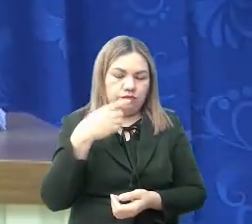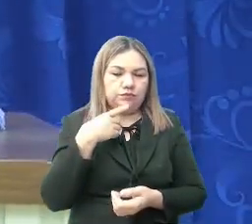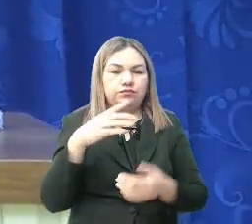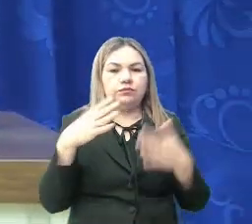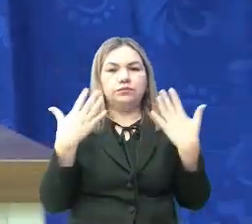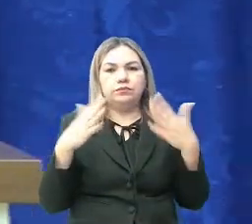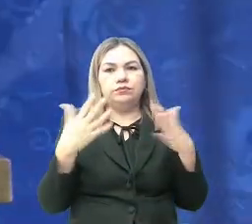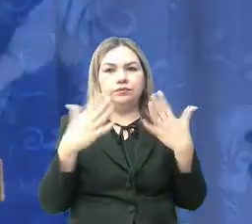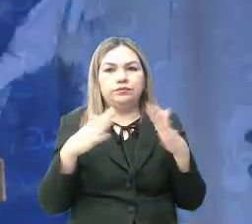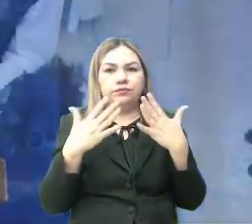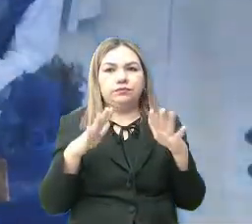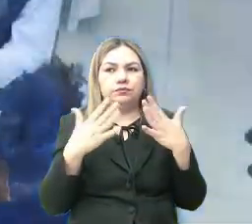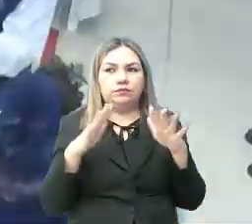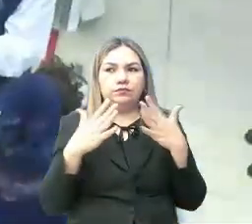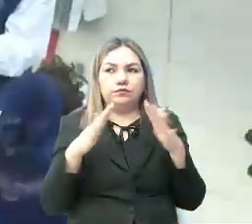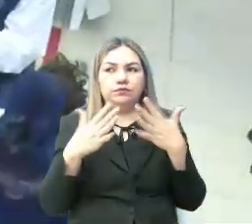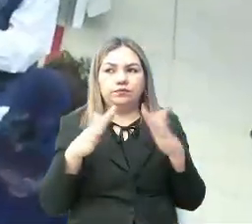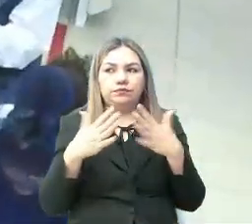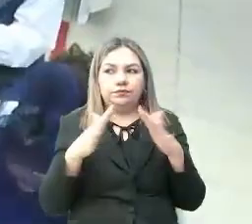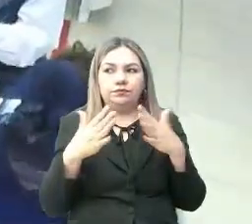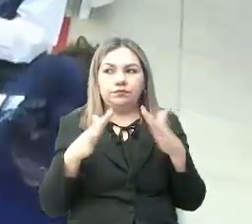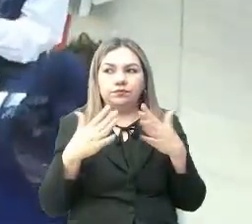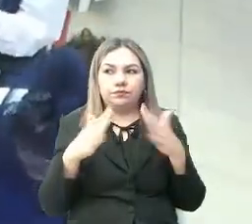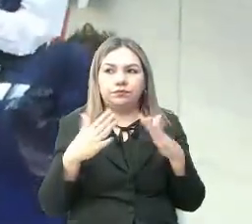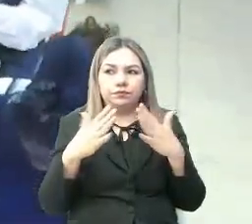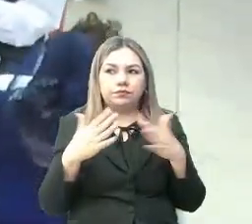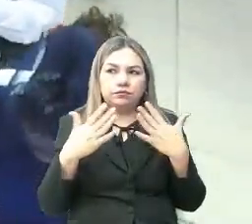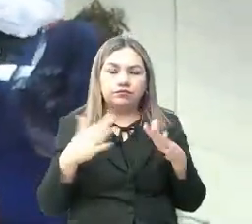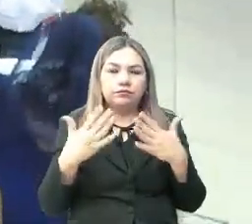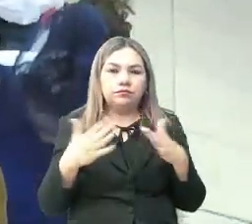How many of you give a great round of applause?